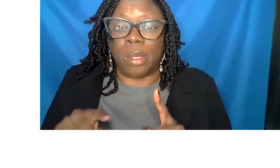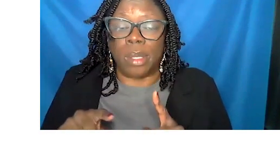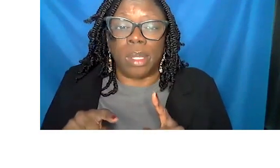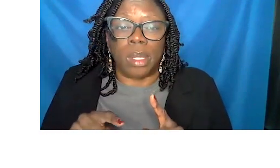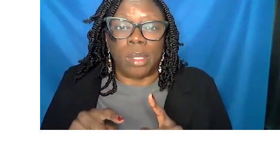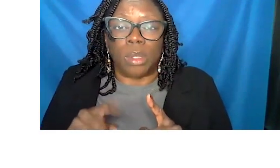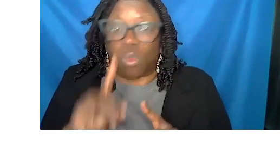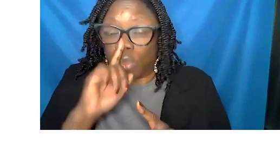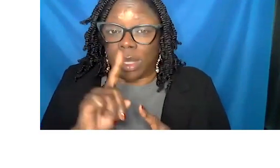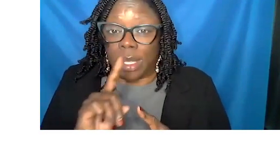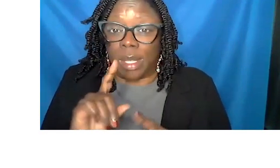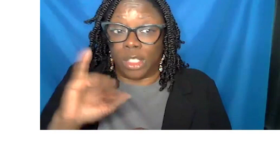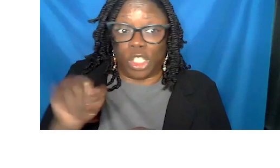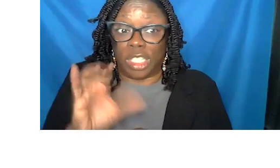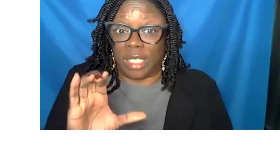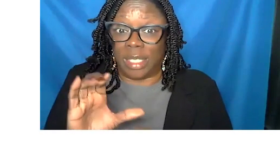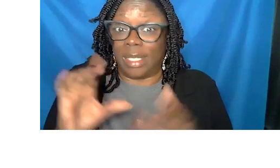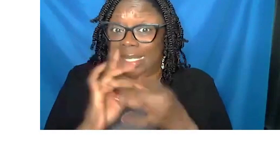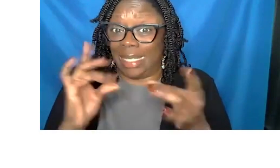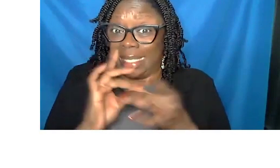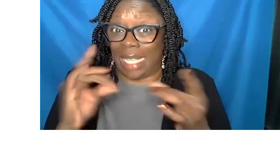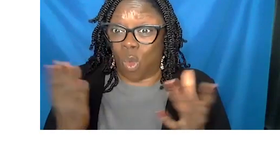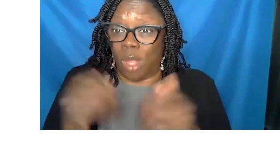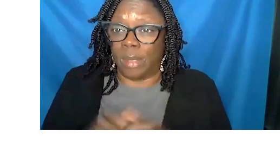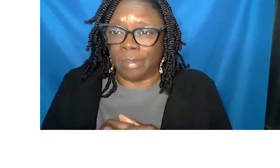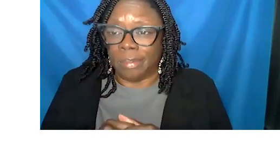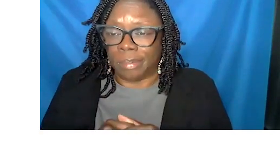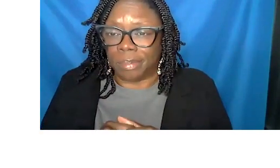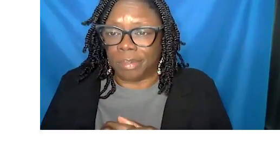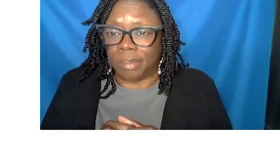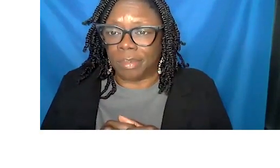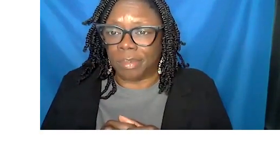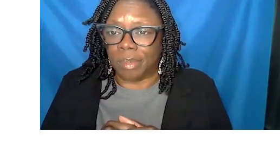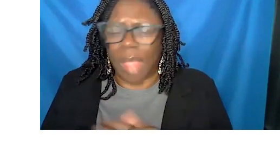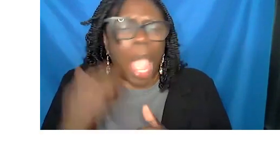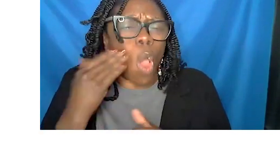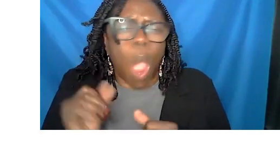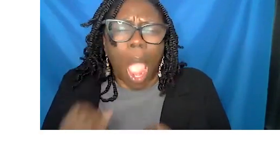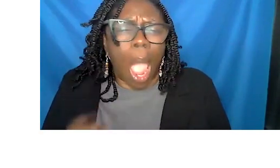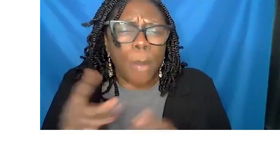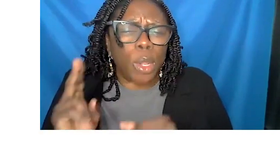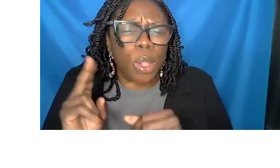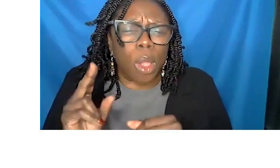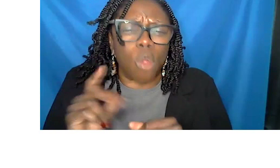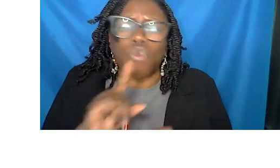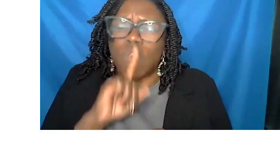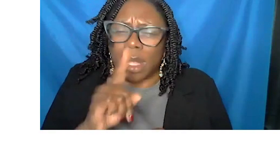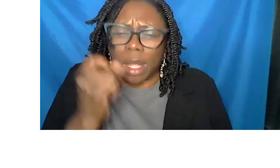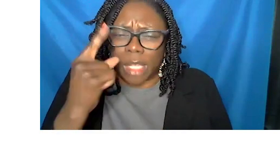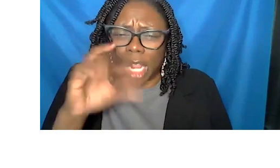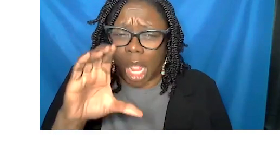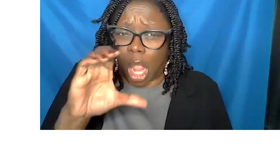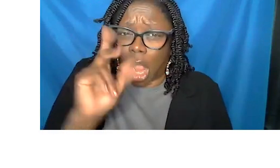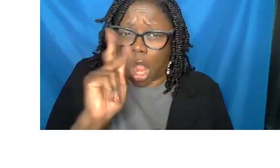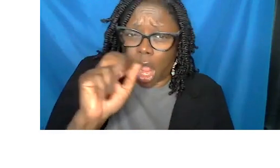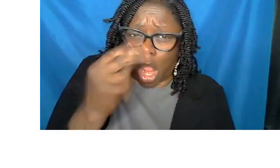that Jason mentioned, I don't know how many of you are familiar with Khan Academy and a